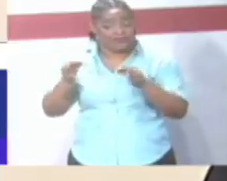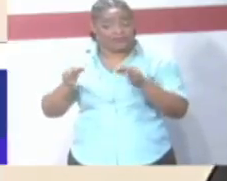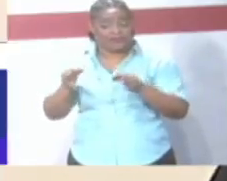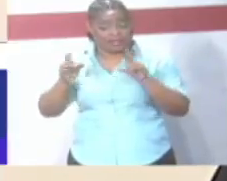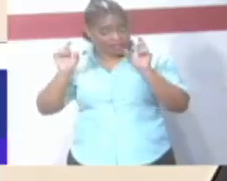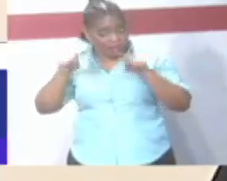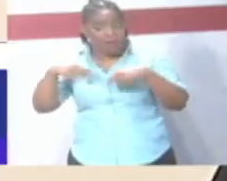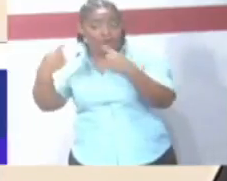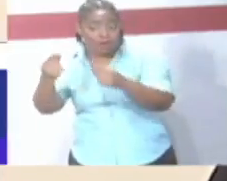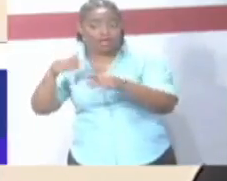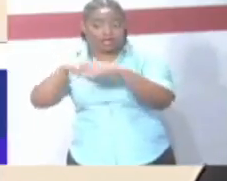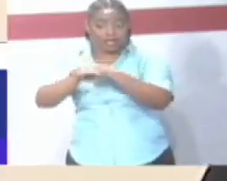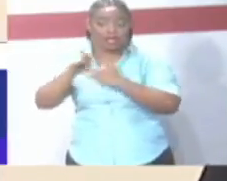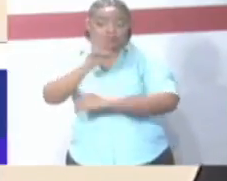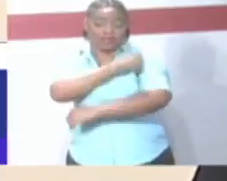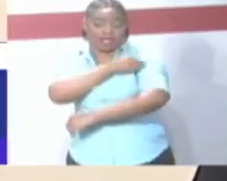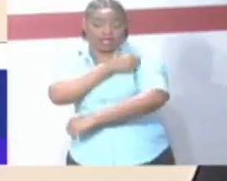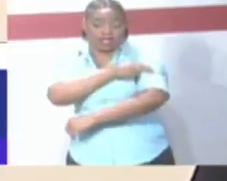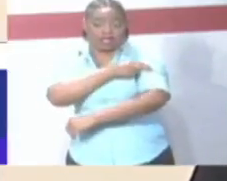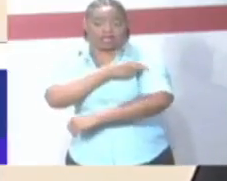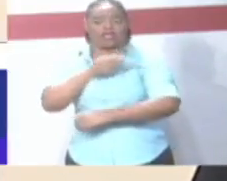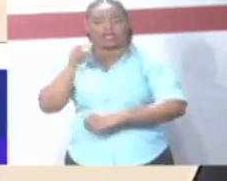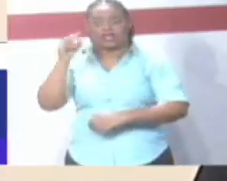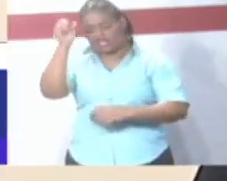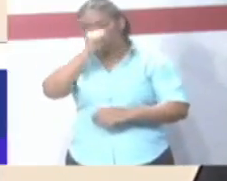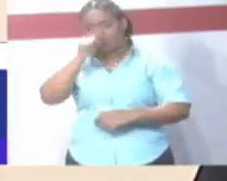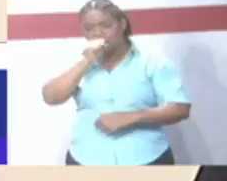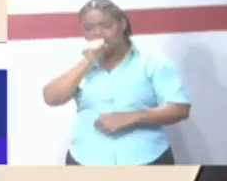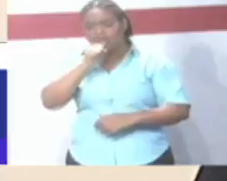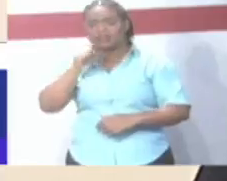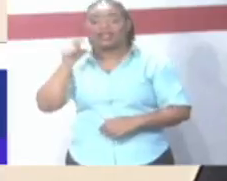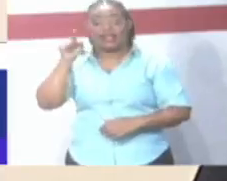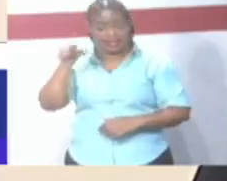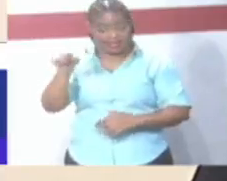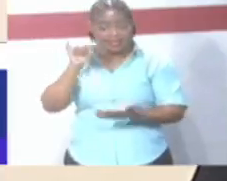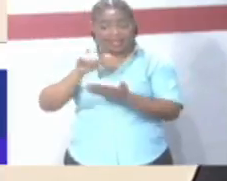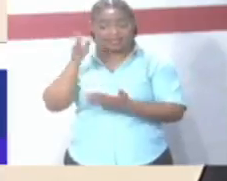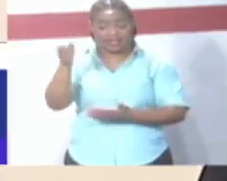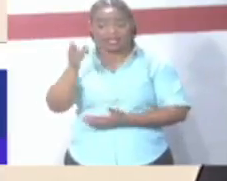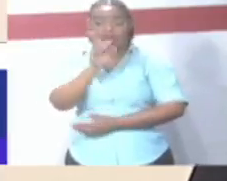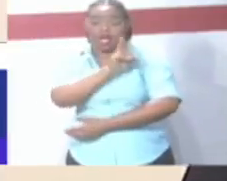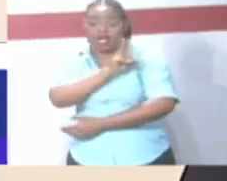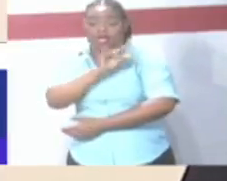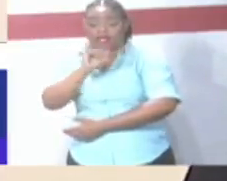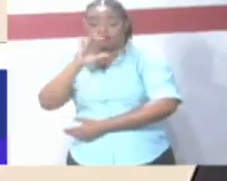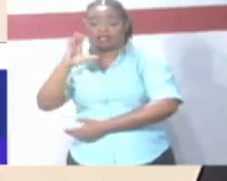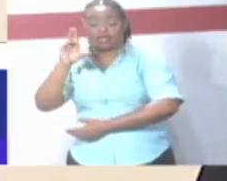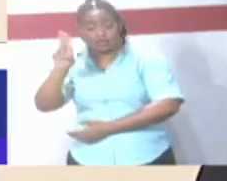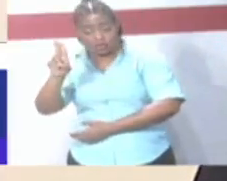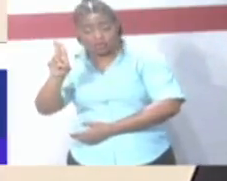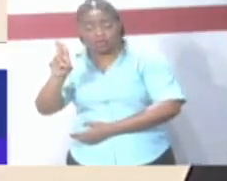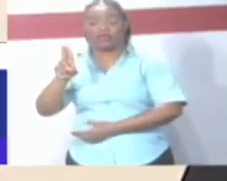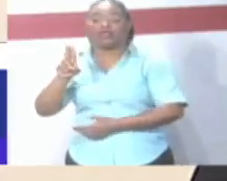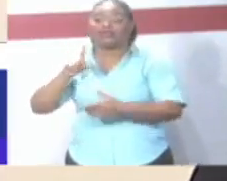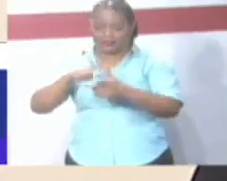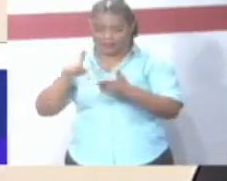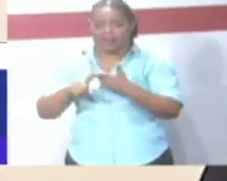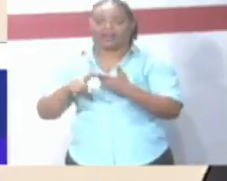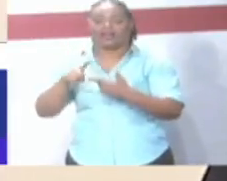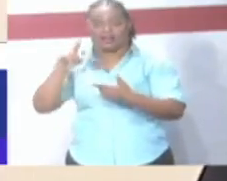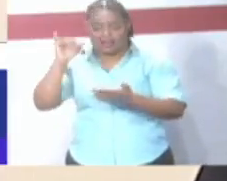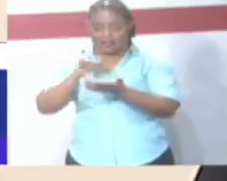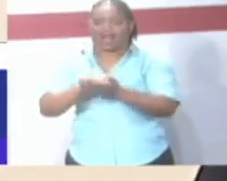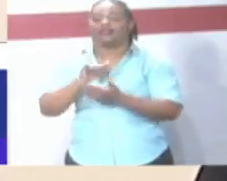worse yet, in the ICU, that will be considered as breakthrough. It has gone beyond what the vaccine manufacturers have promised